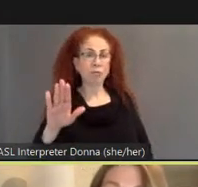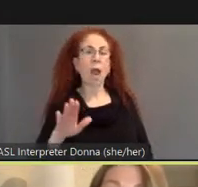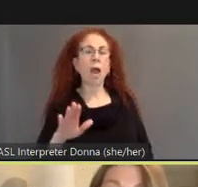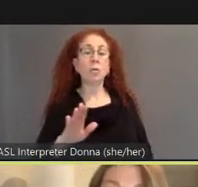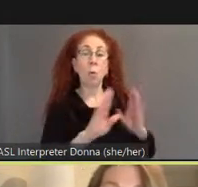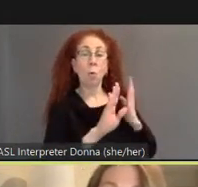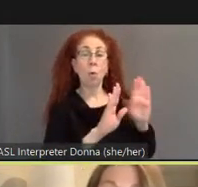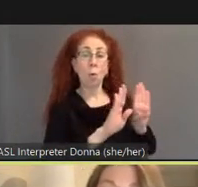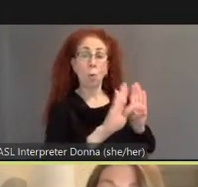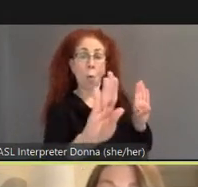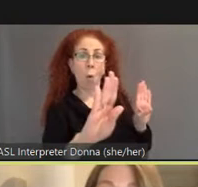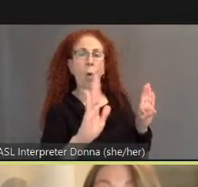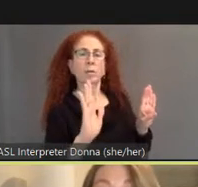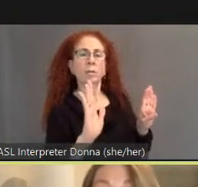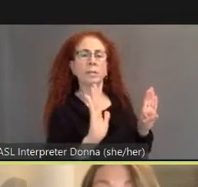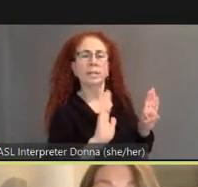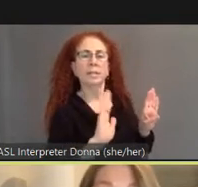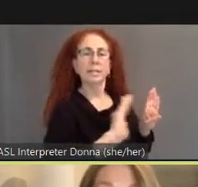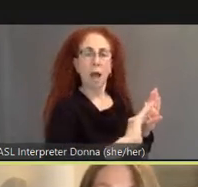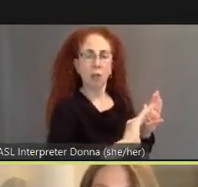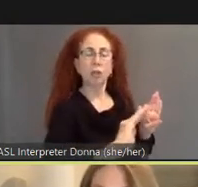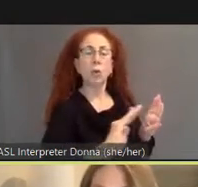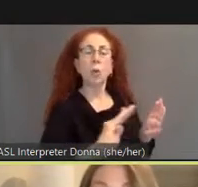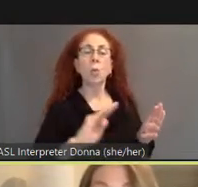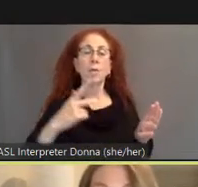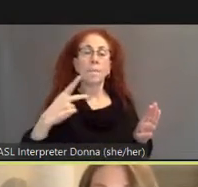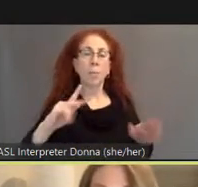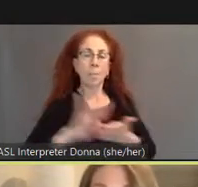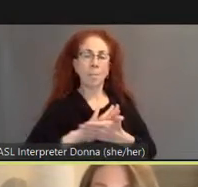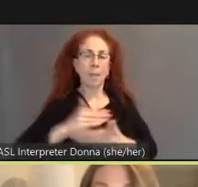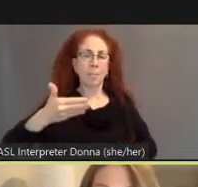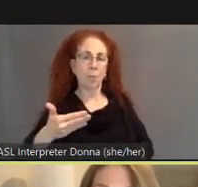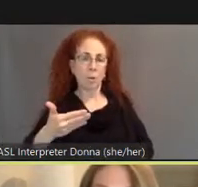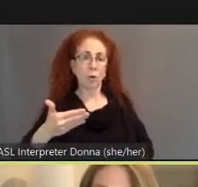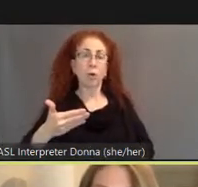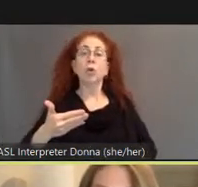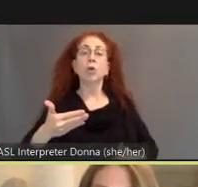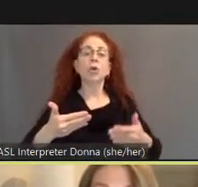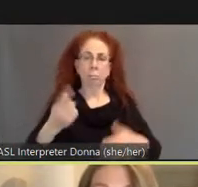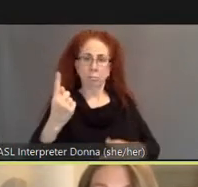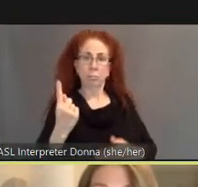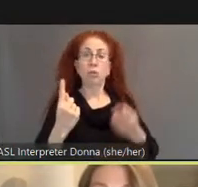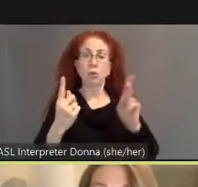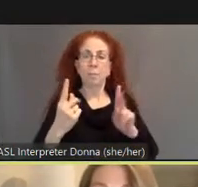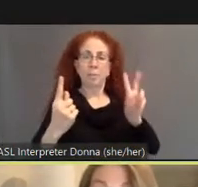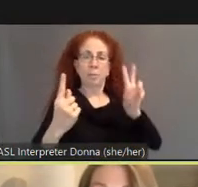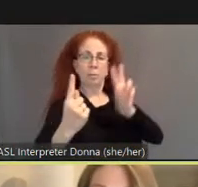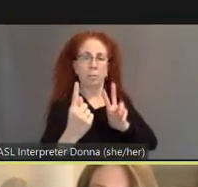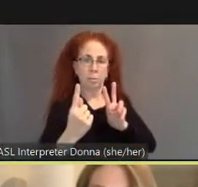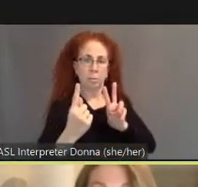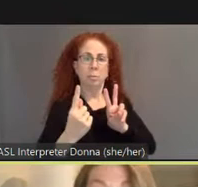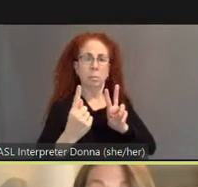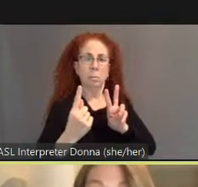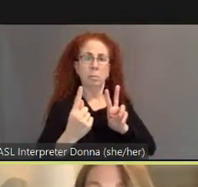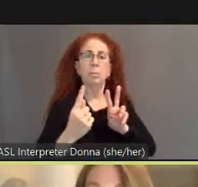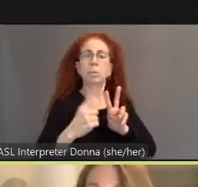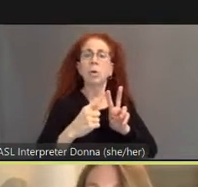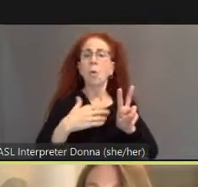then there are 2 people in the foreground of the image closer to the front, and one of them is holding a white